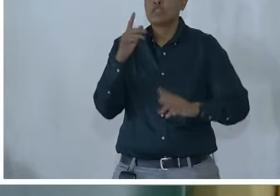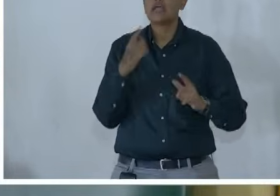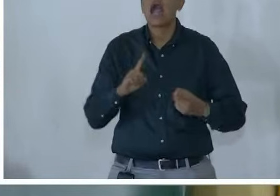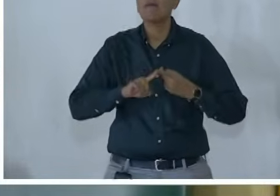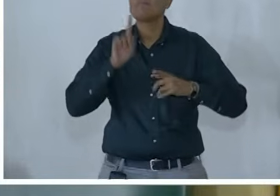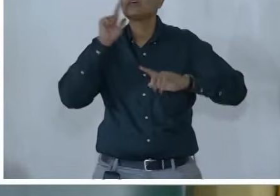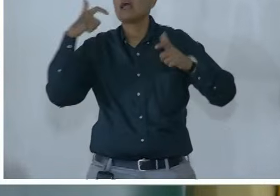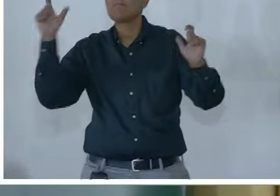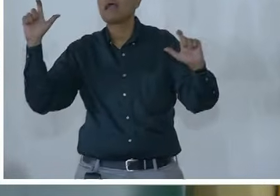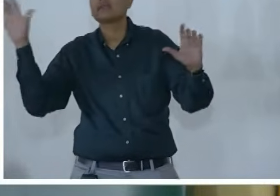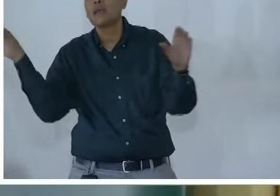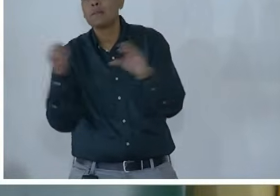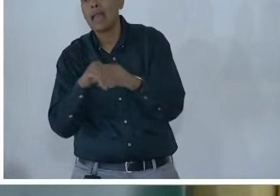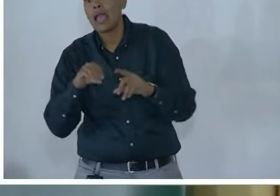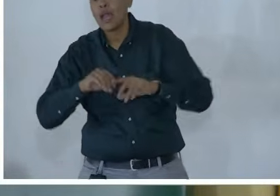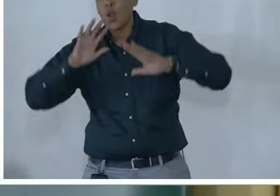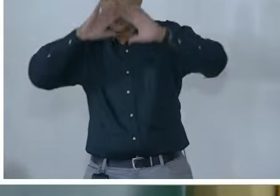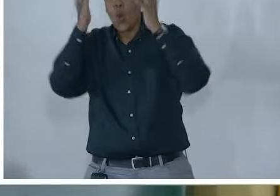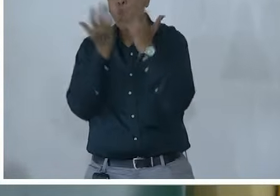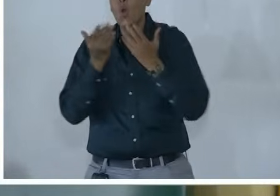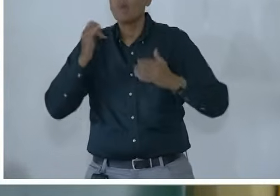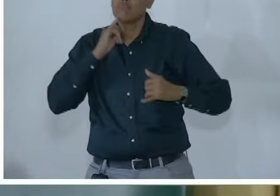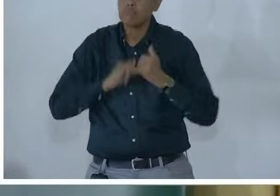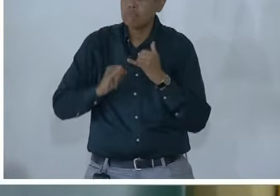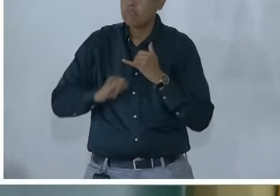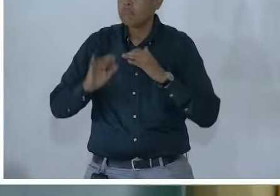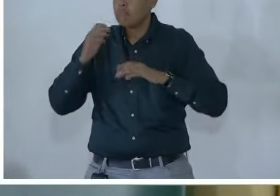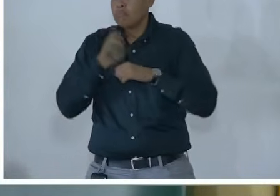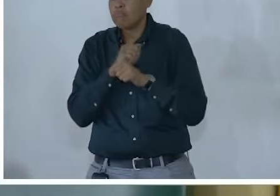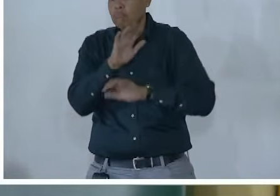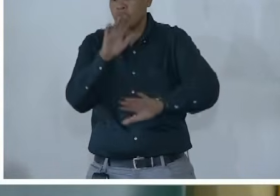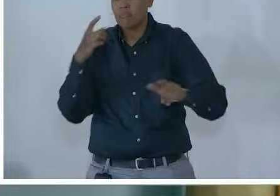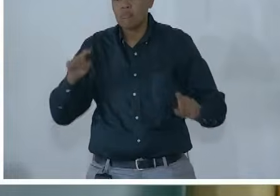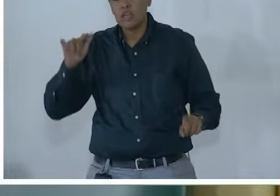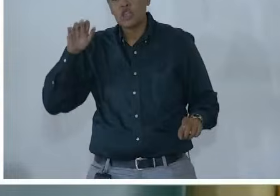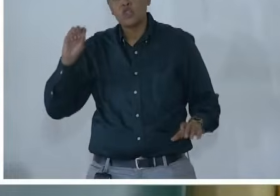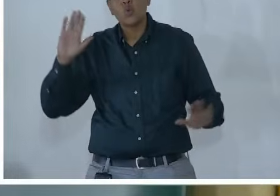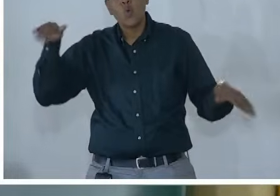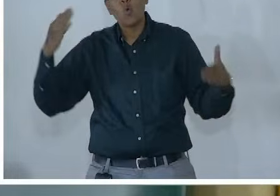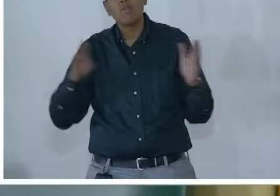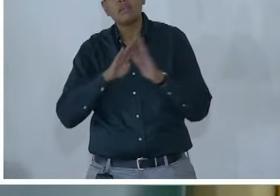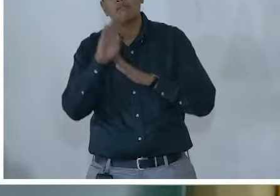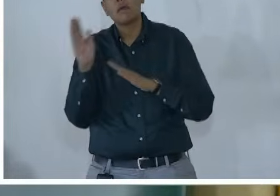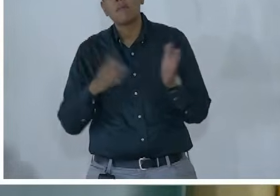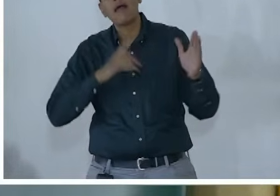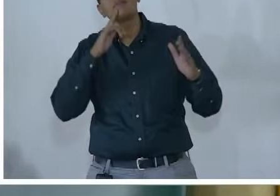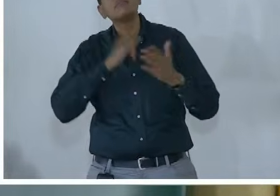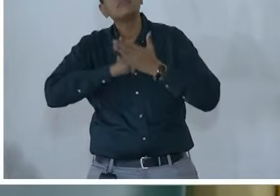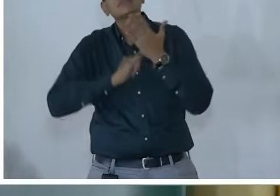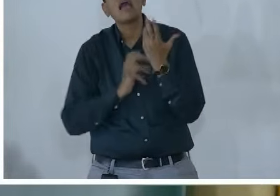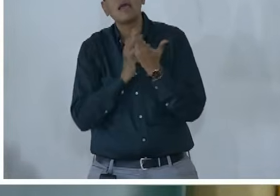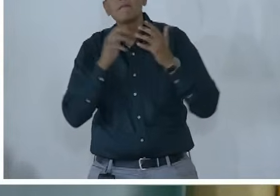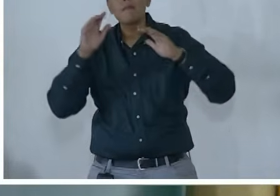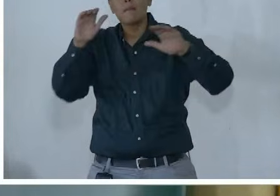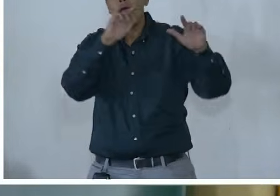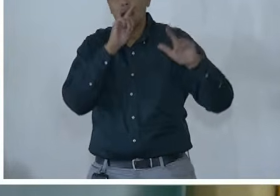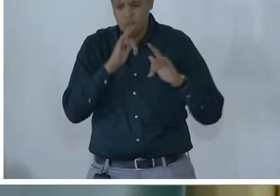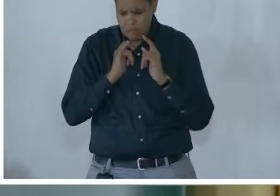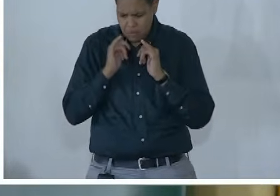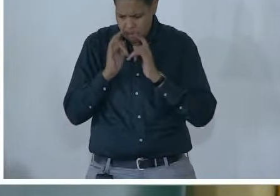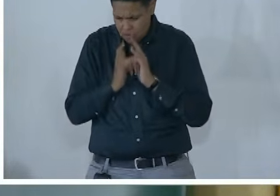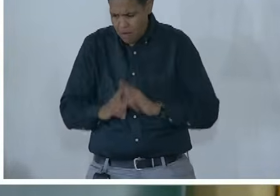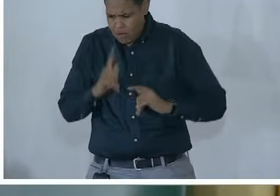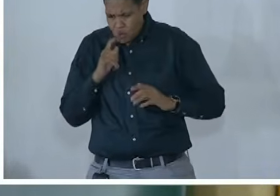a major player in global alumina production. JISTV's redevelopment plan is designed to return the refinery